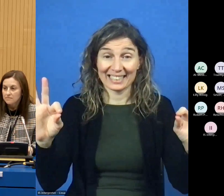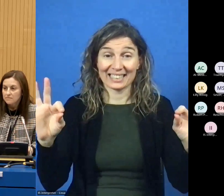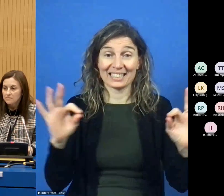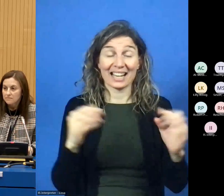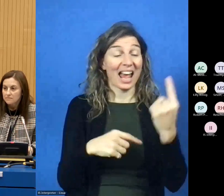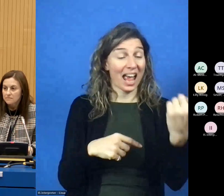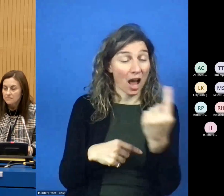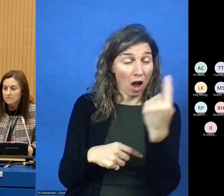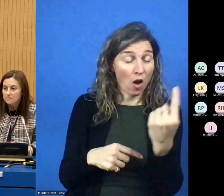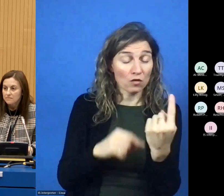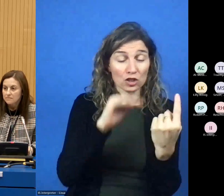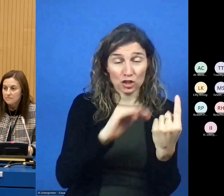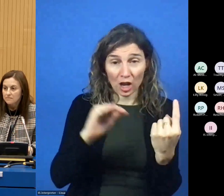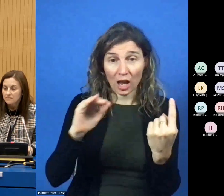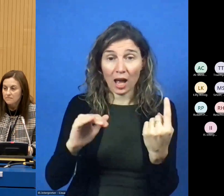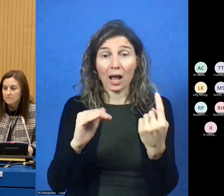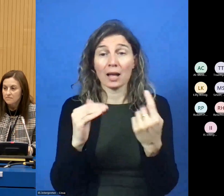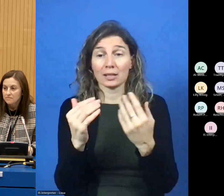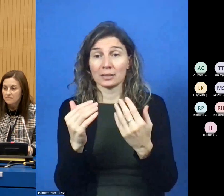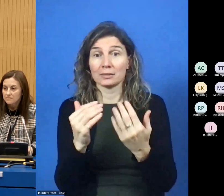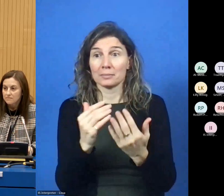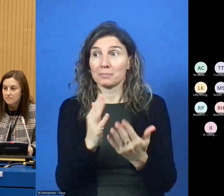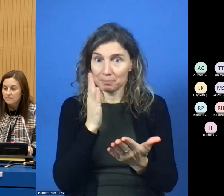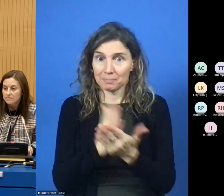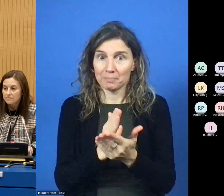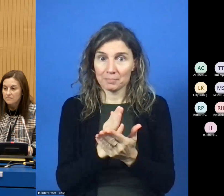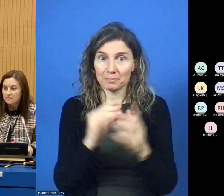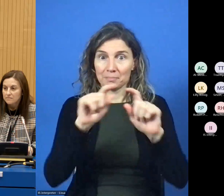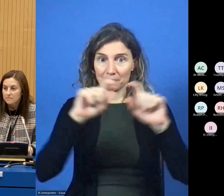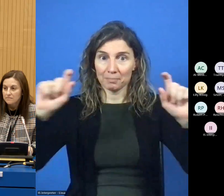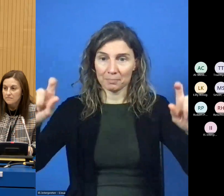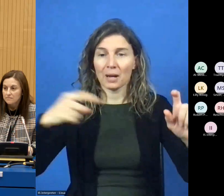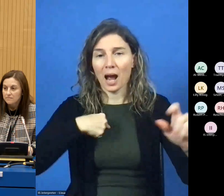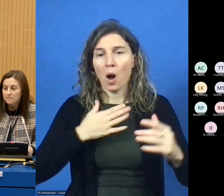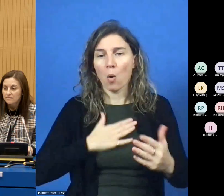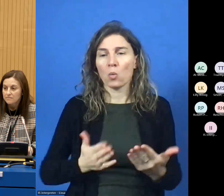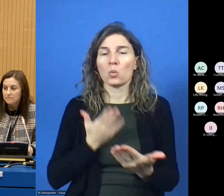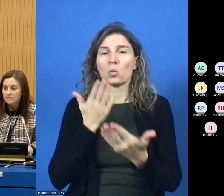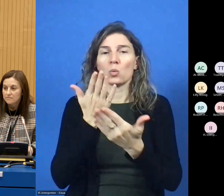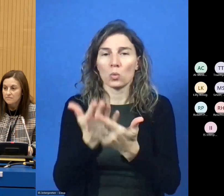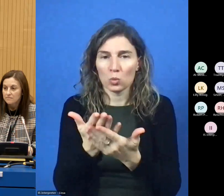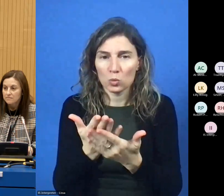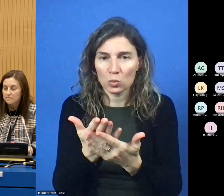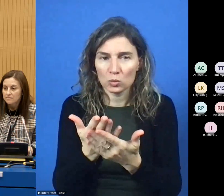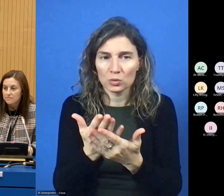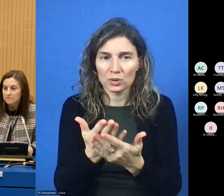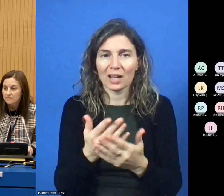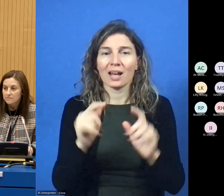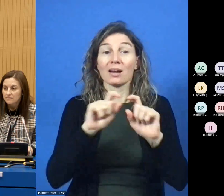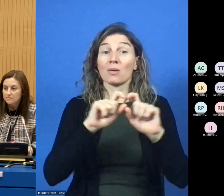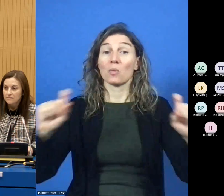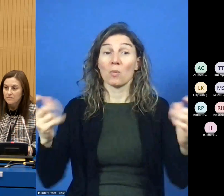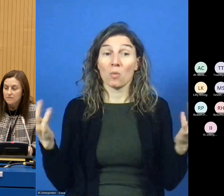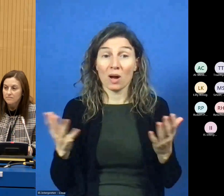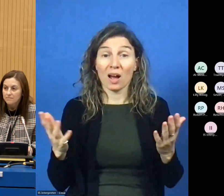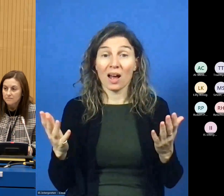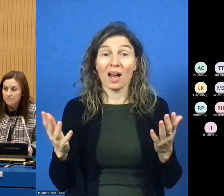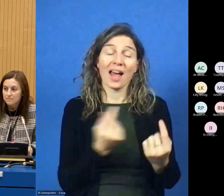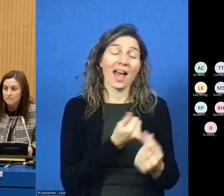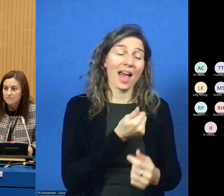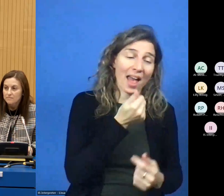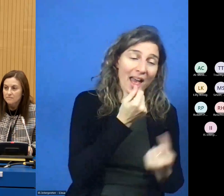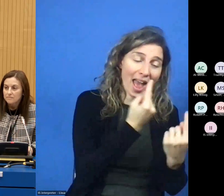matter. I want to suggest another sentence for you. Every child can reach. So I will be